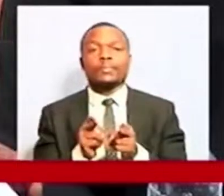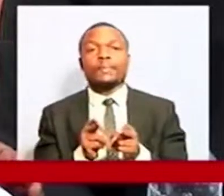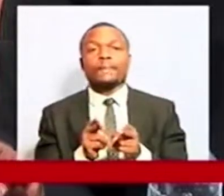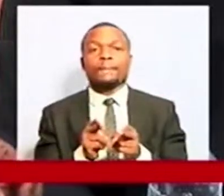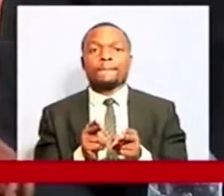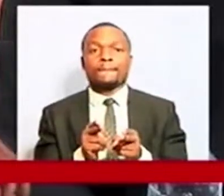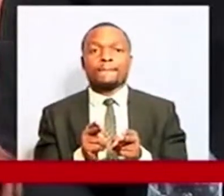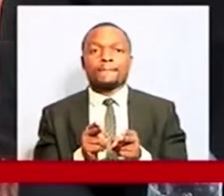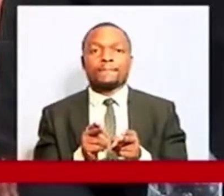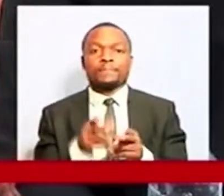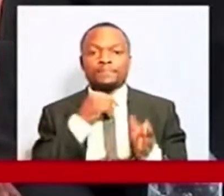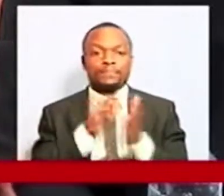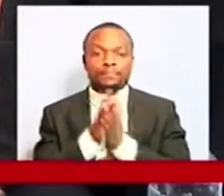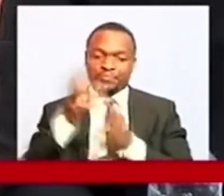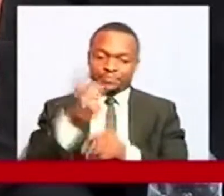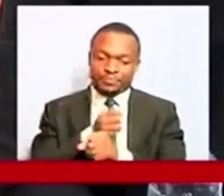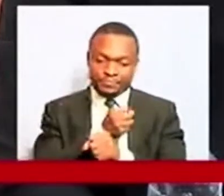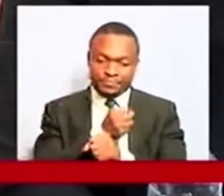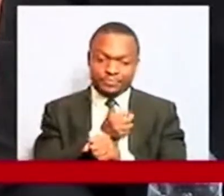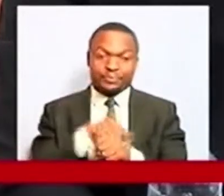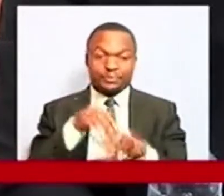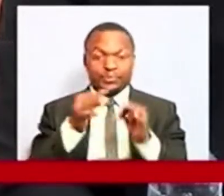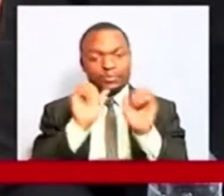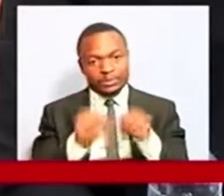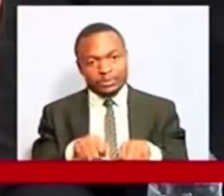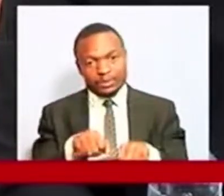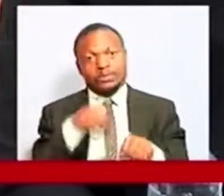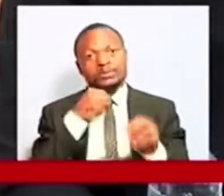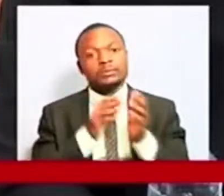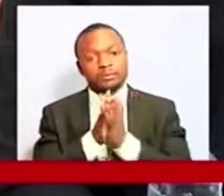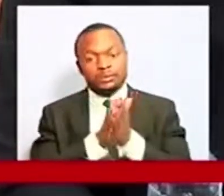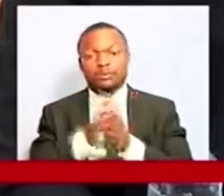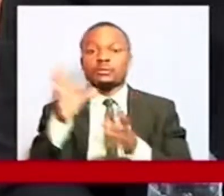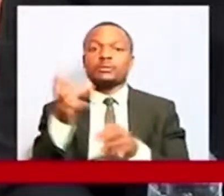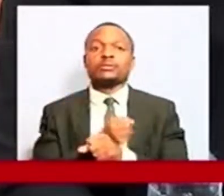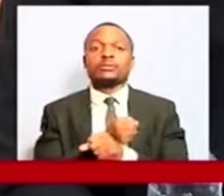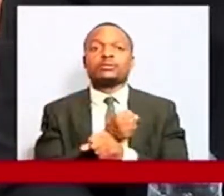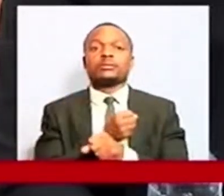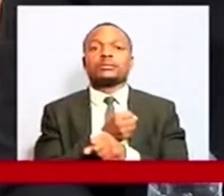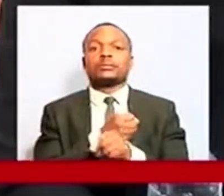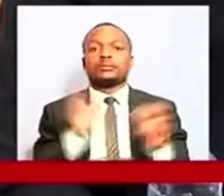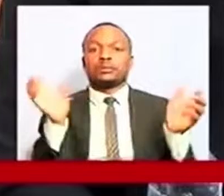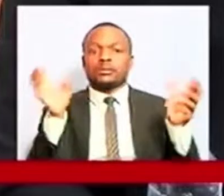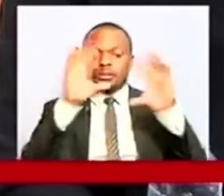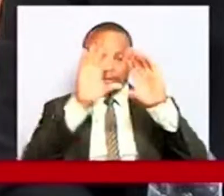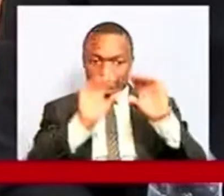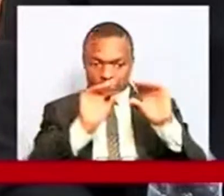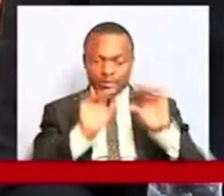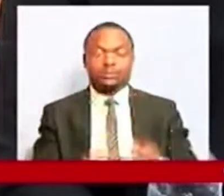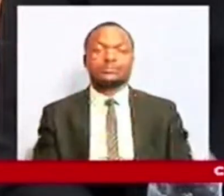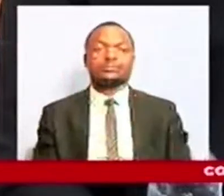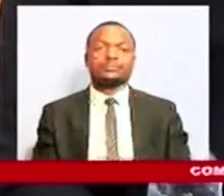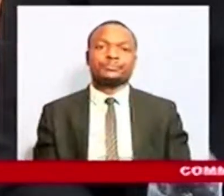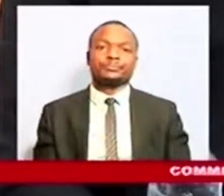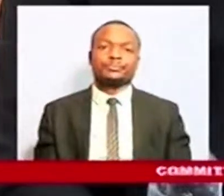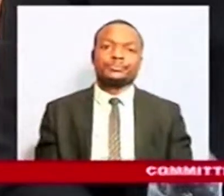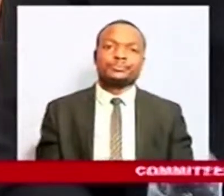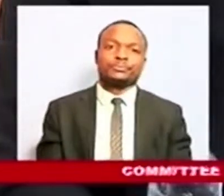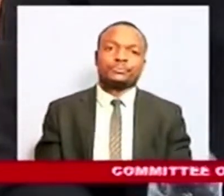indicate the interest earned, if at all it is an interest earning account.